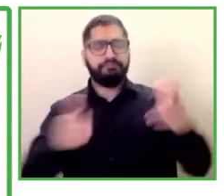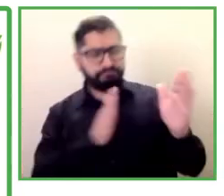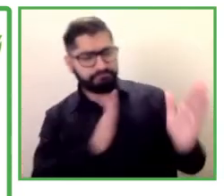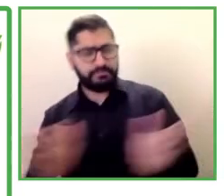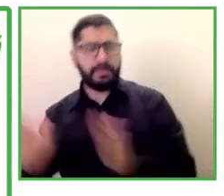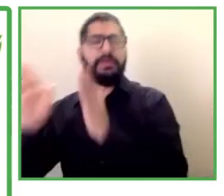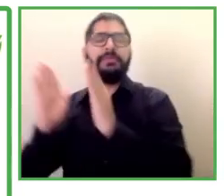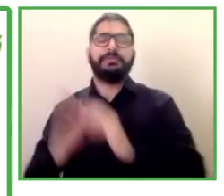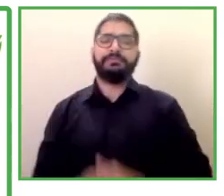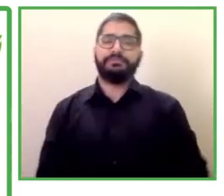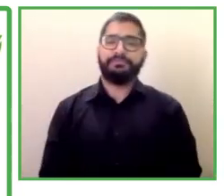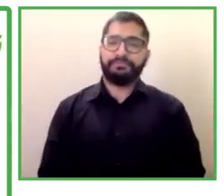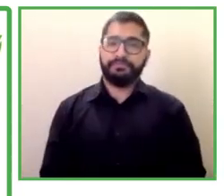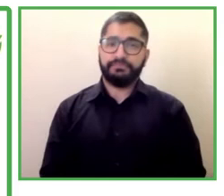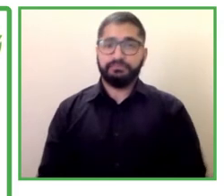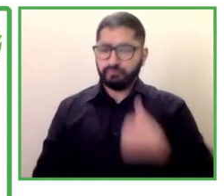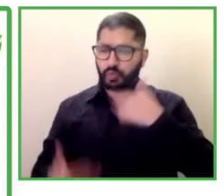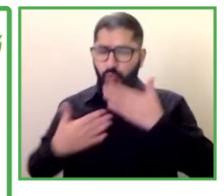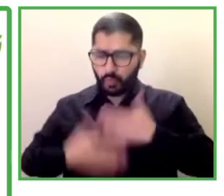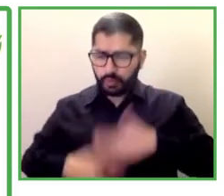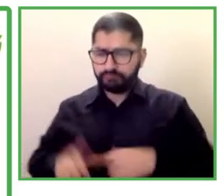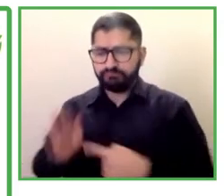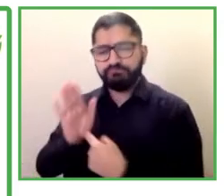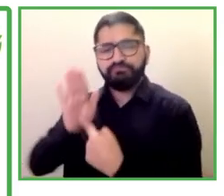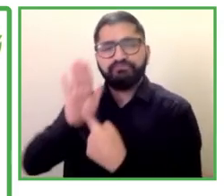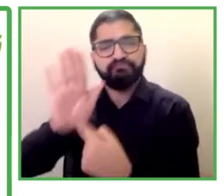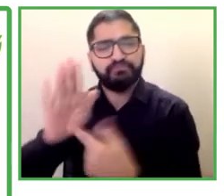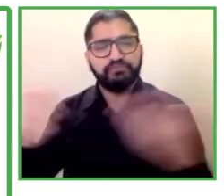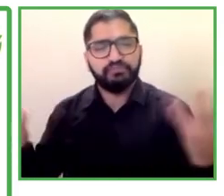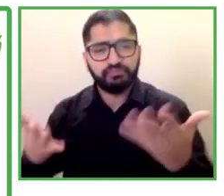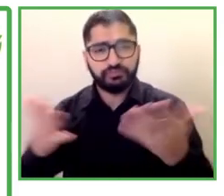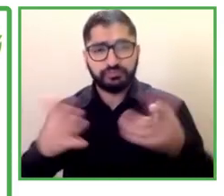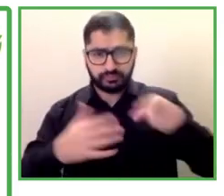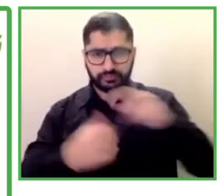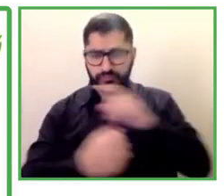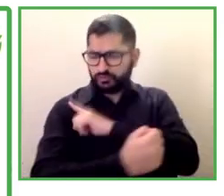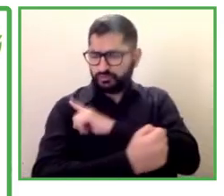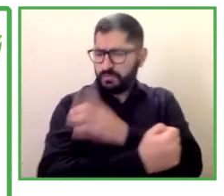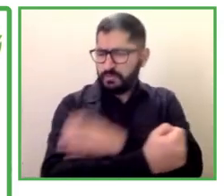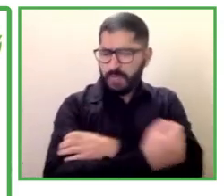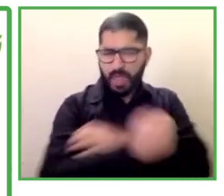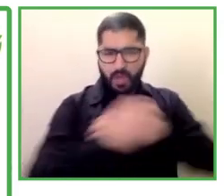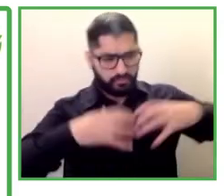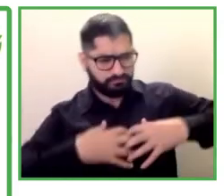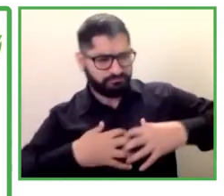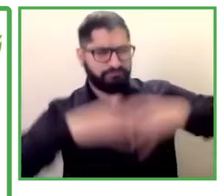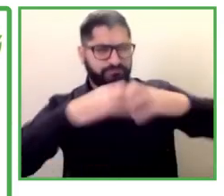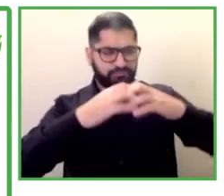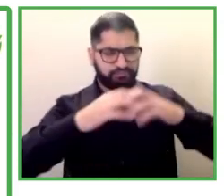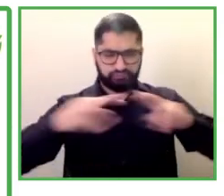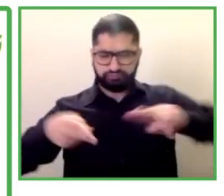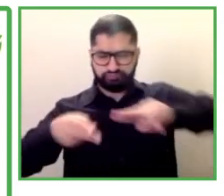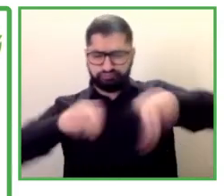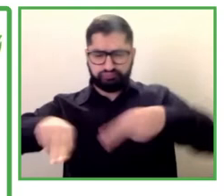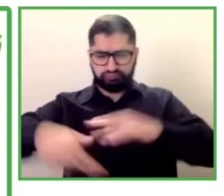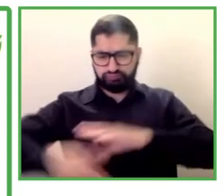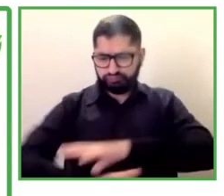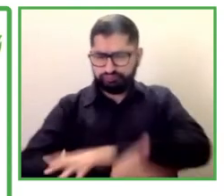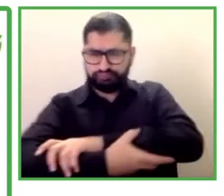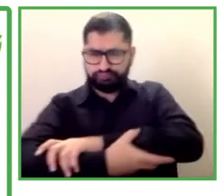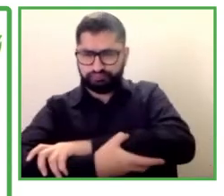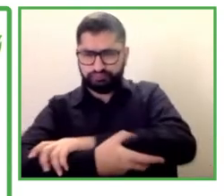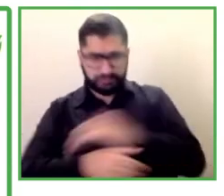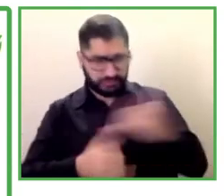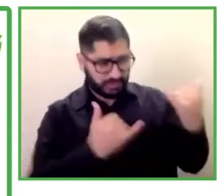And with that, I will turn it over to my colleague, Katia Albanese. Katia?